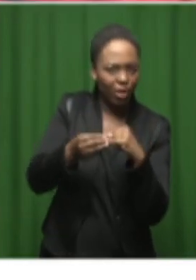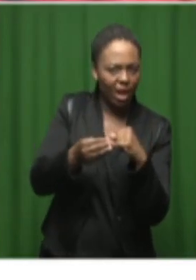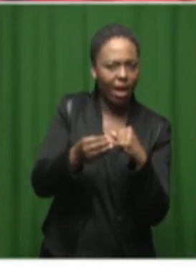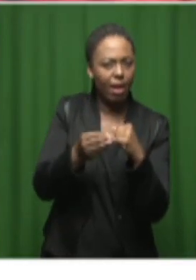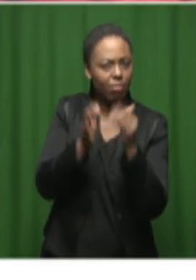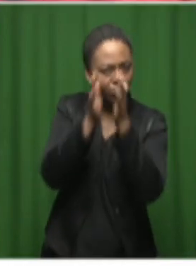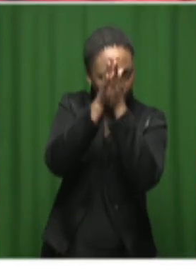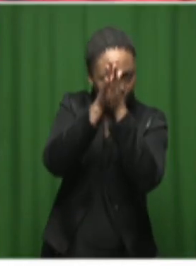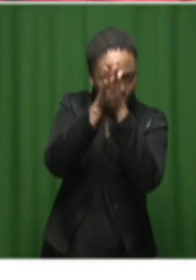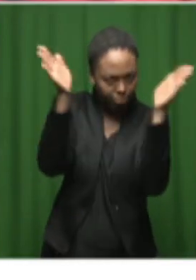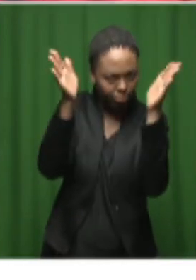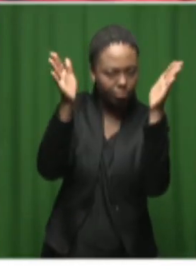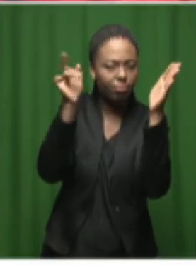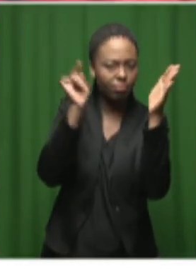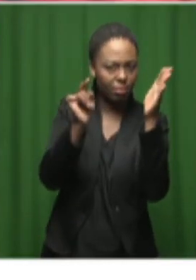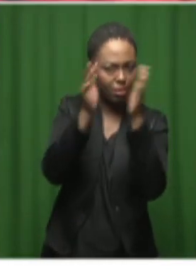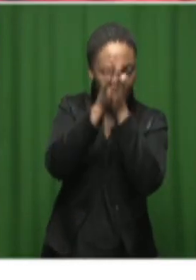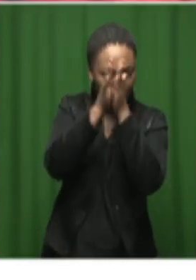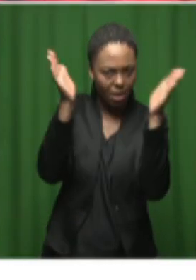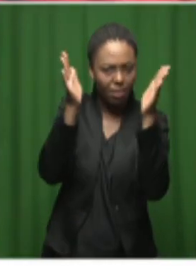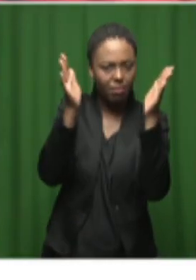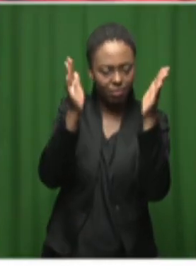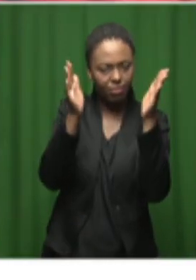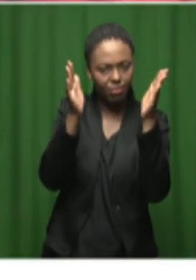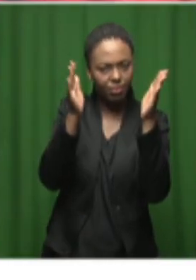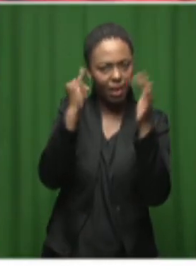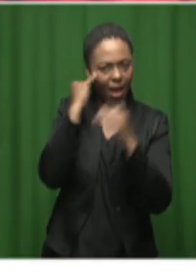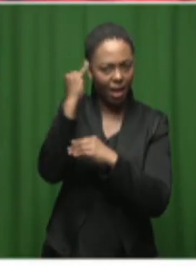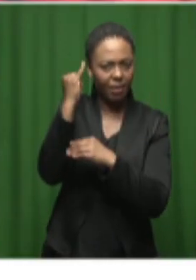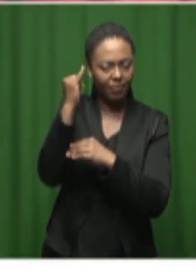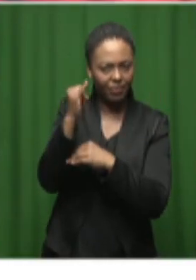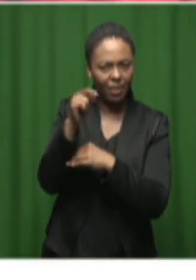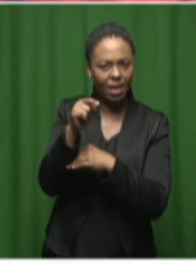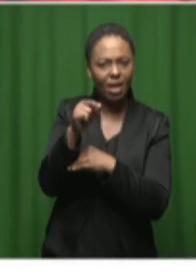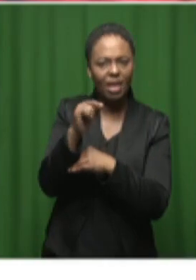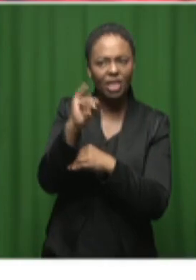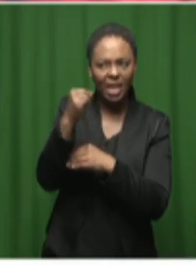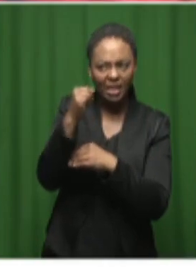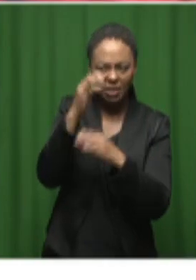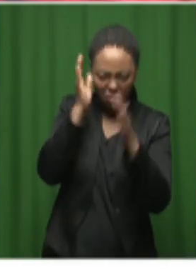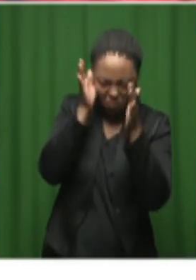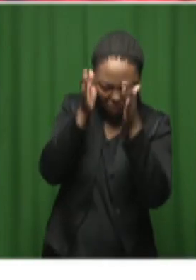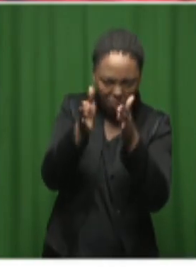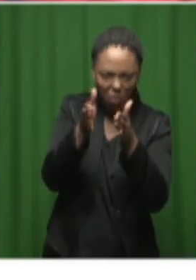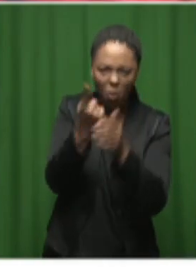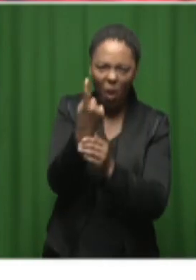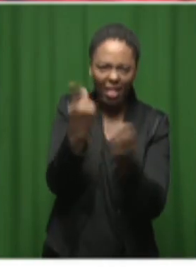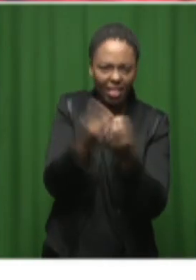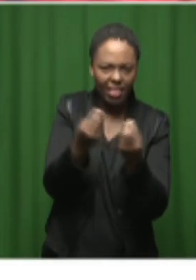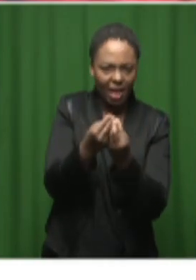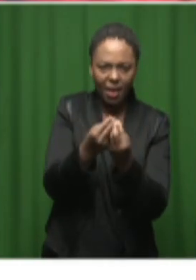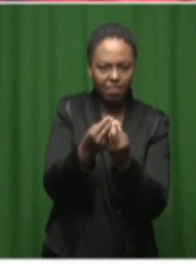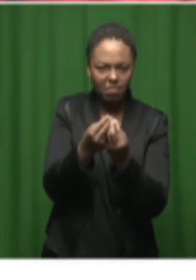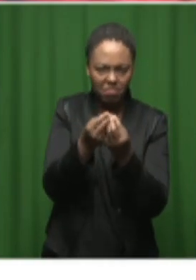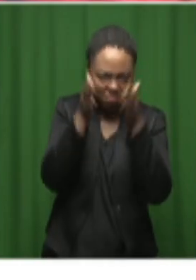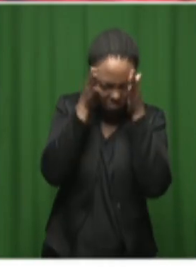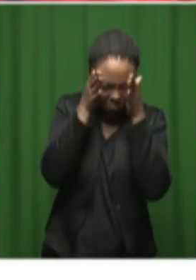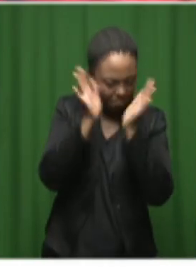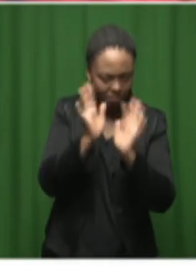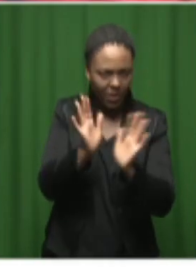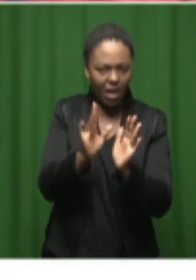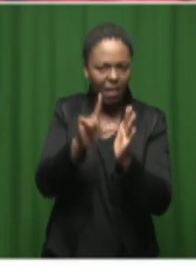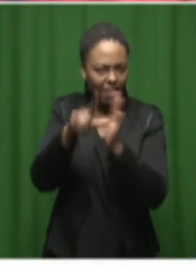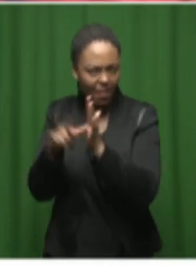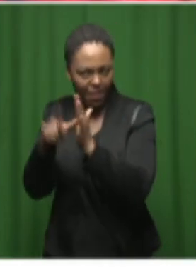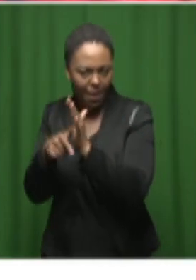broaden my horizon. I don't stick to just one thing. So I try and style and,